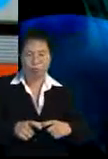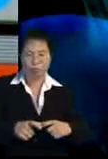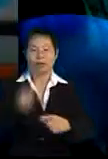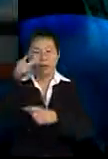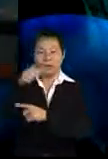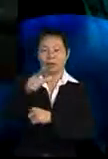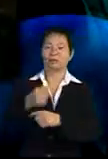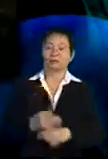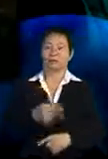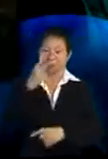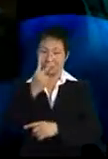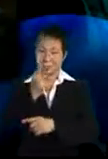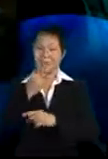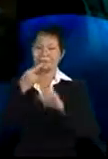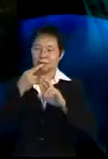look at the results.